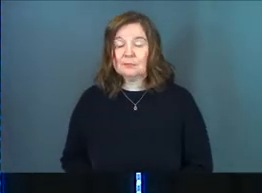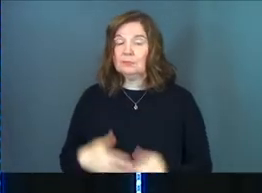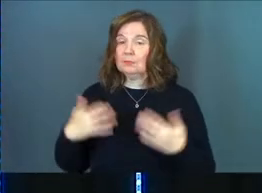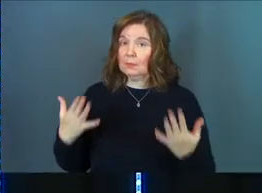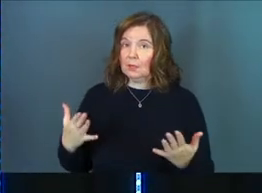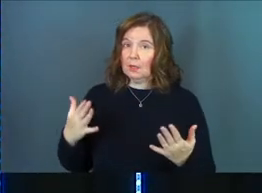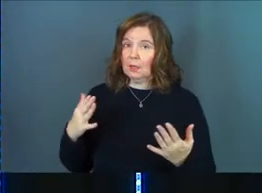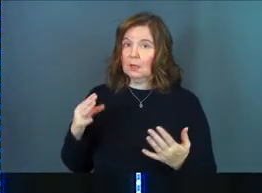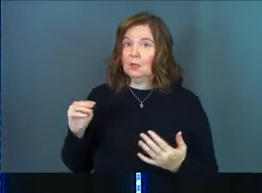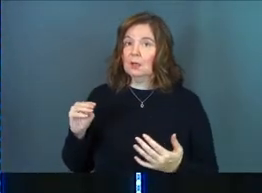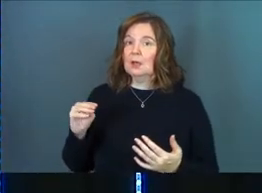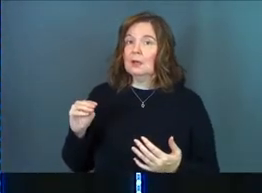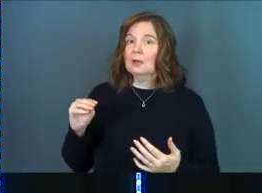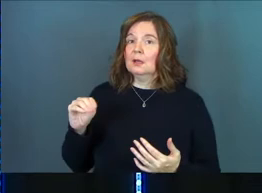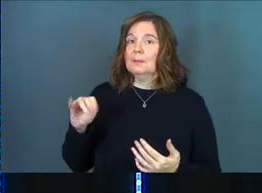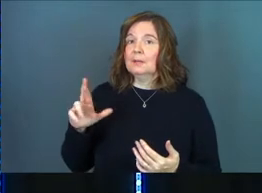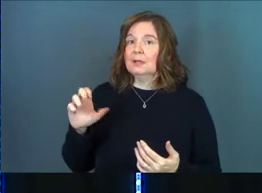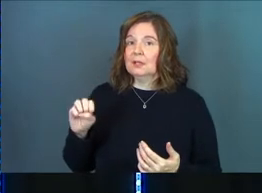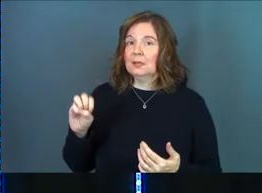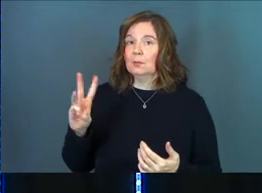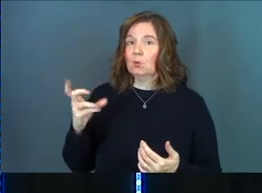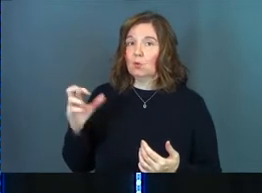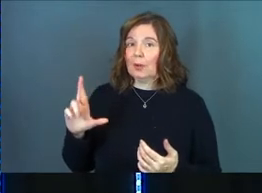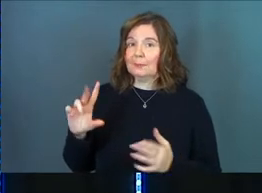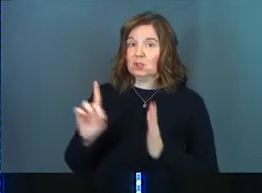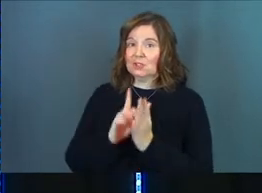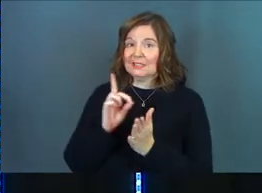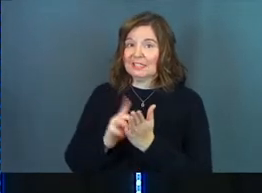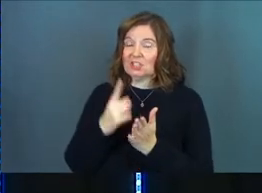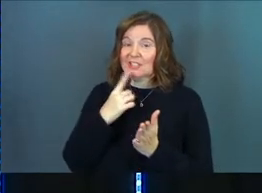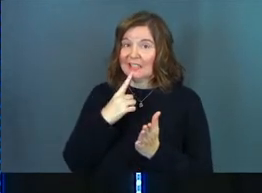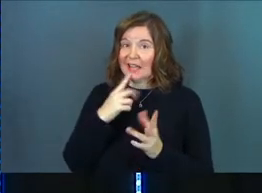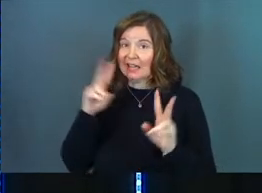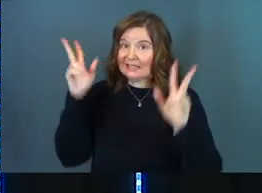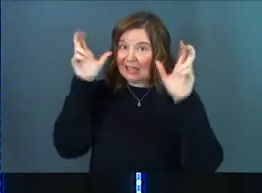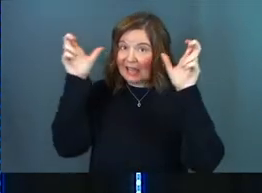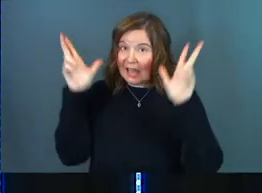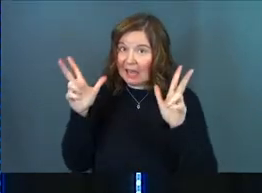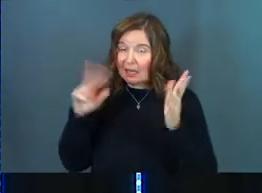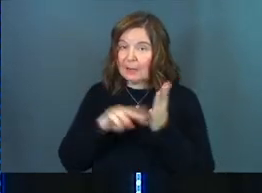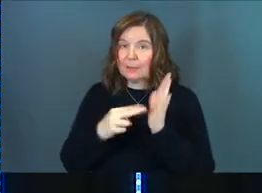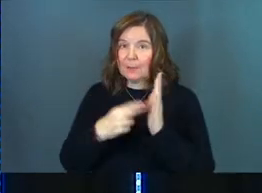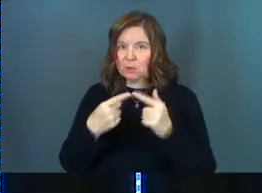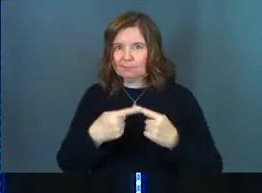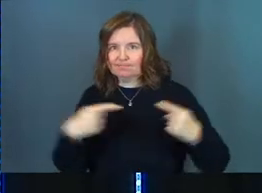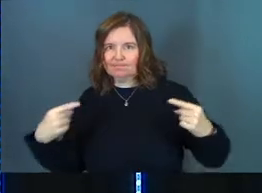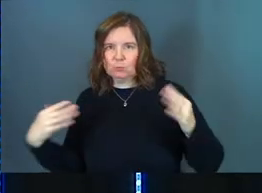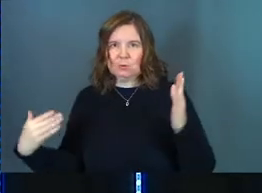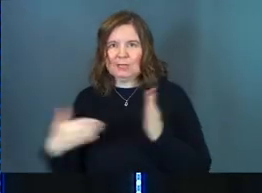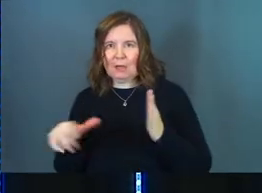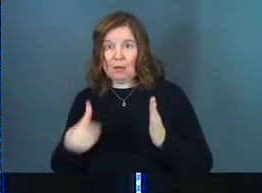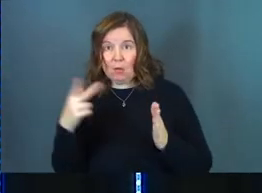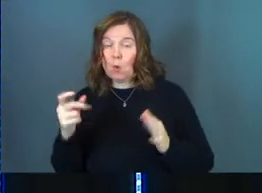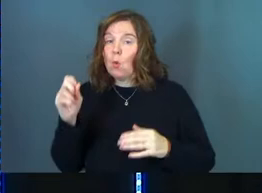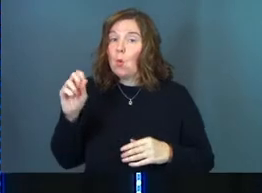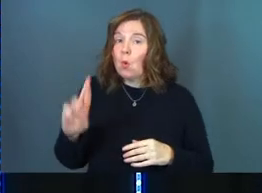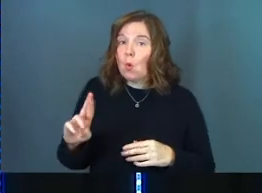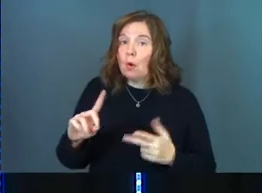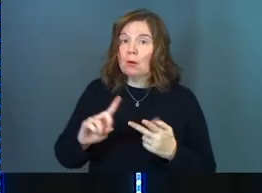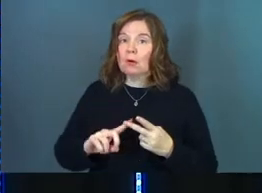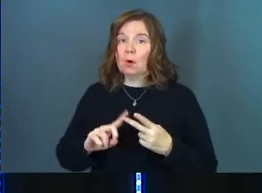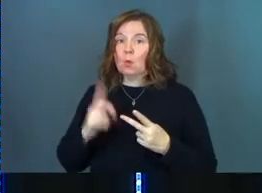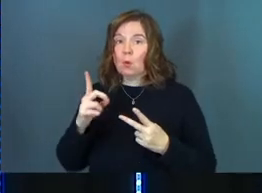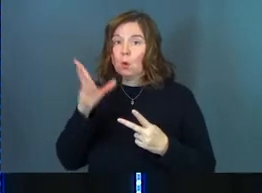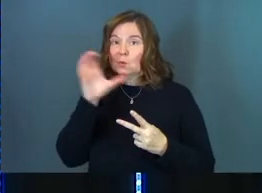So the Merriam-Webster dictionary says, enemy is one that is antagonistic to another, or